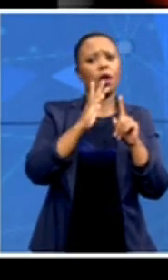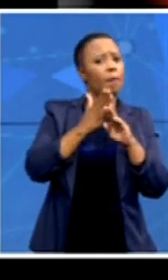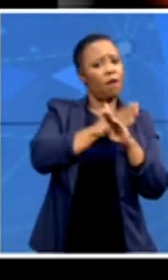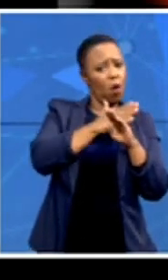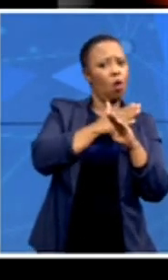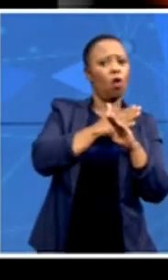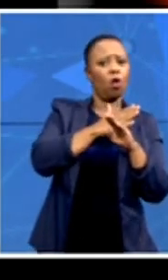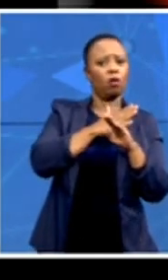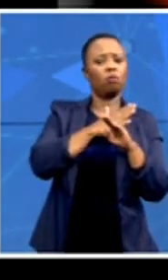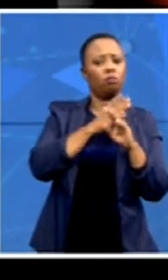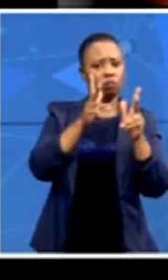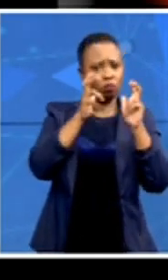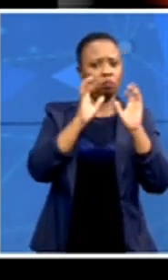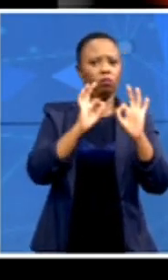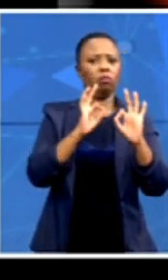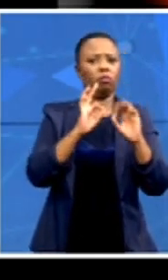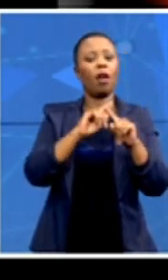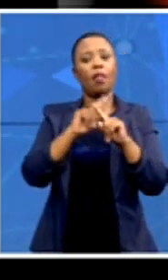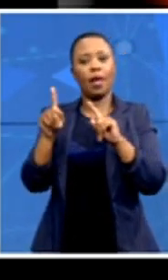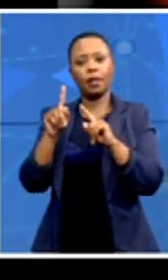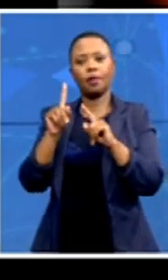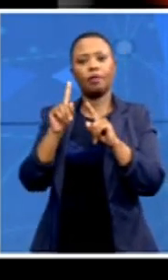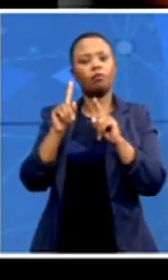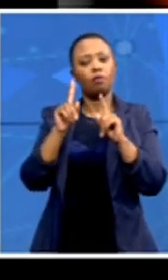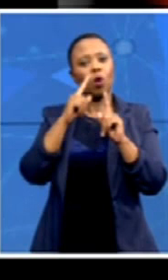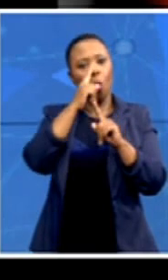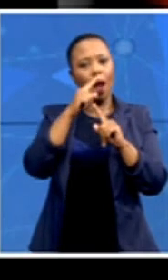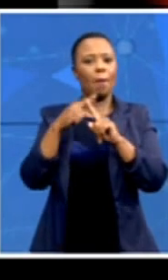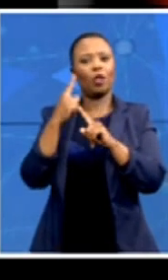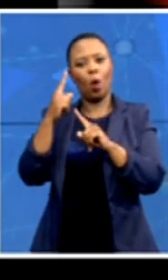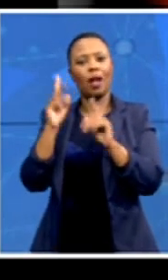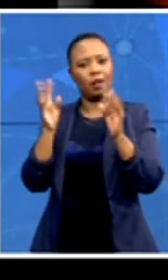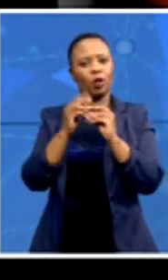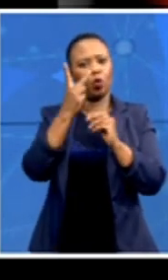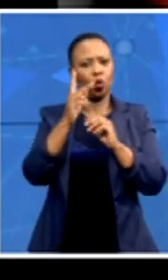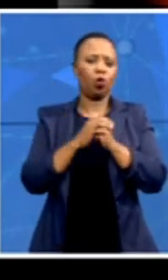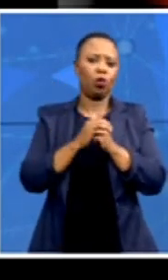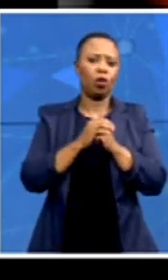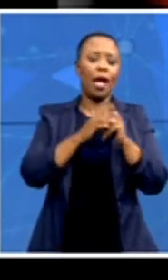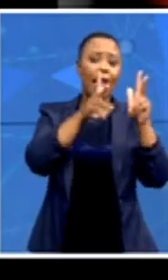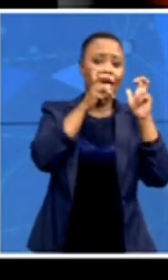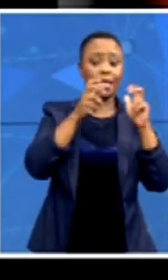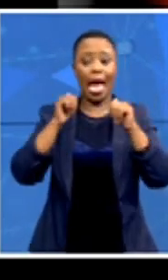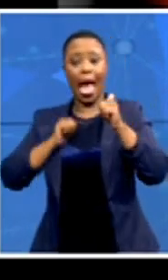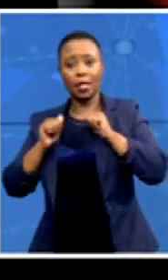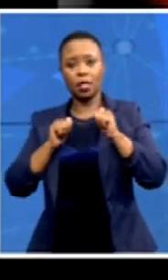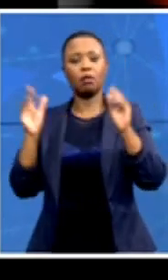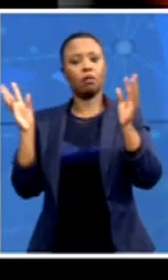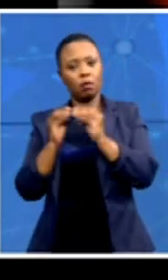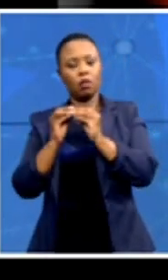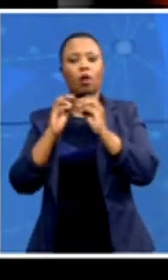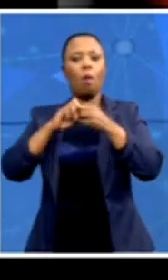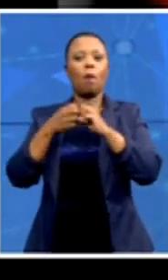+ 1 has to equal 2. Listening plus acting needs to equal to problem solved, or at the very least,